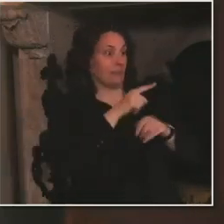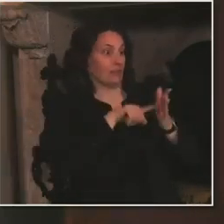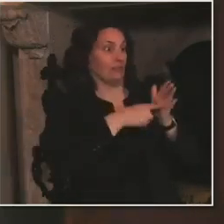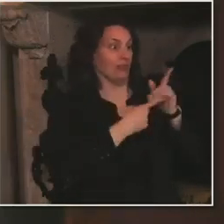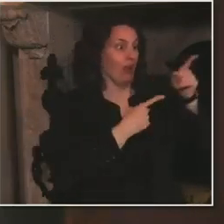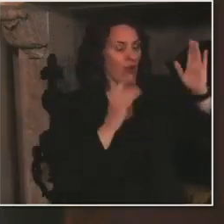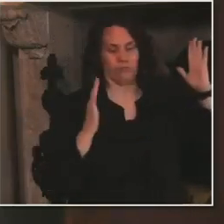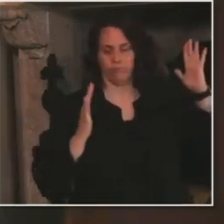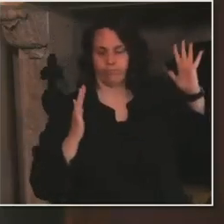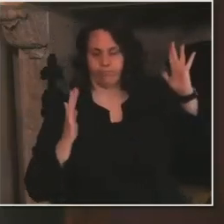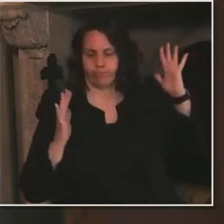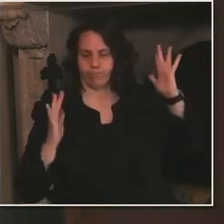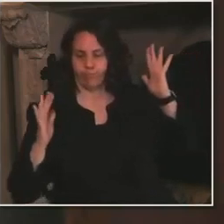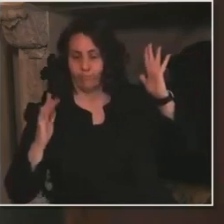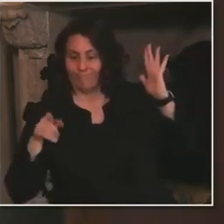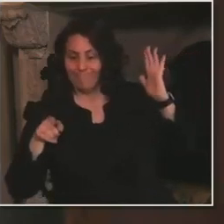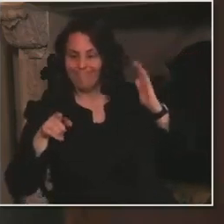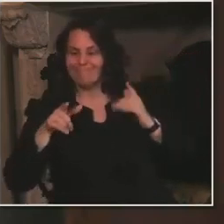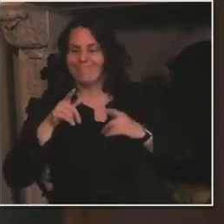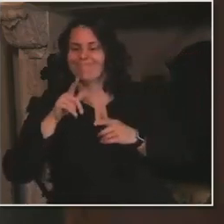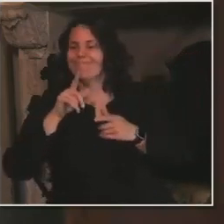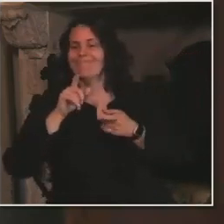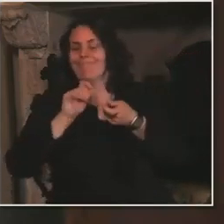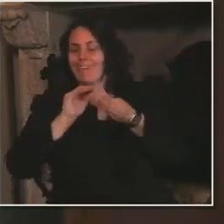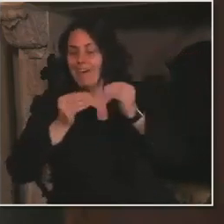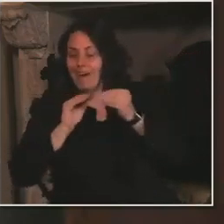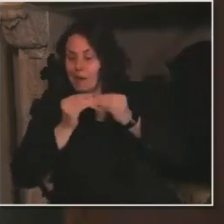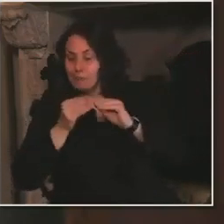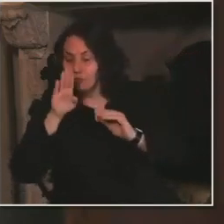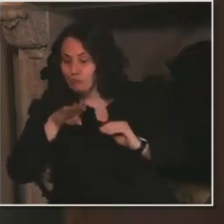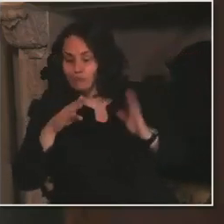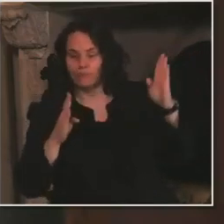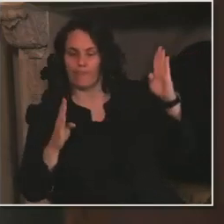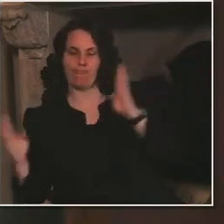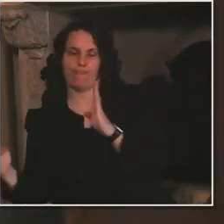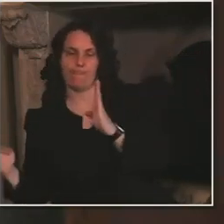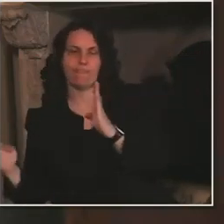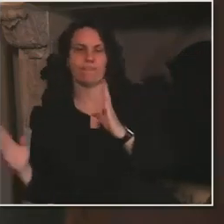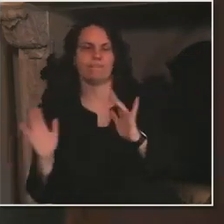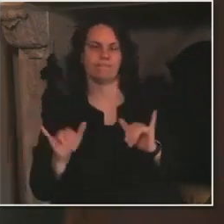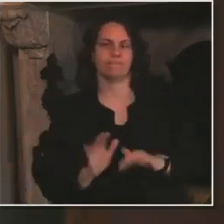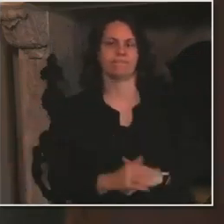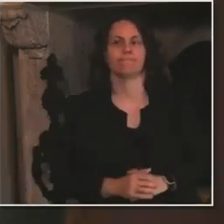the goal there is to smooth out bumps in the data,